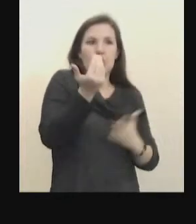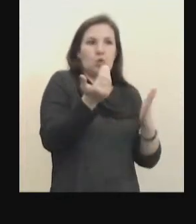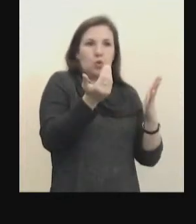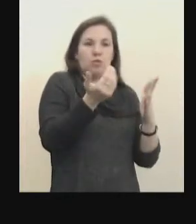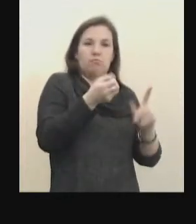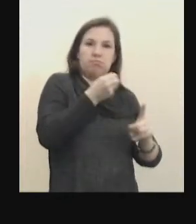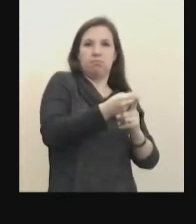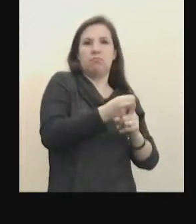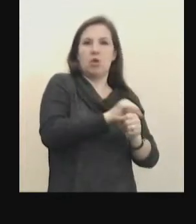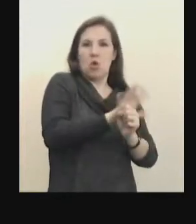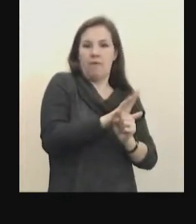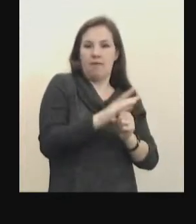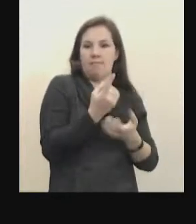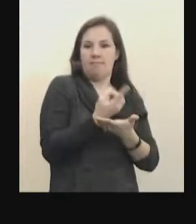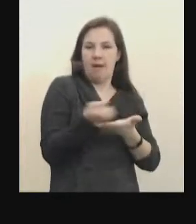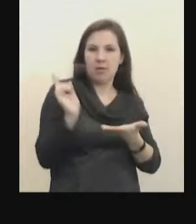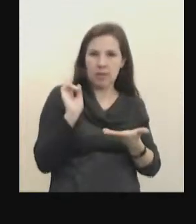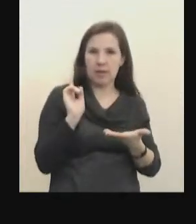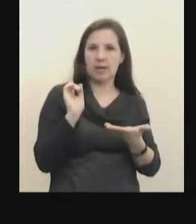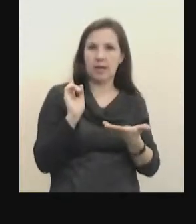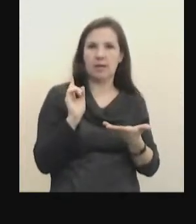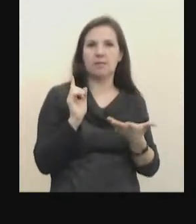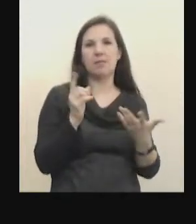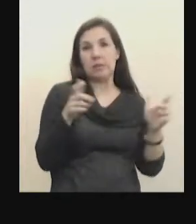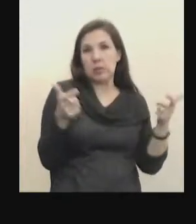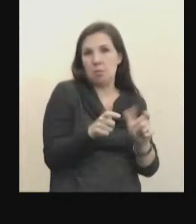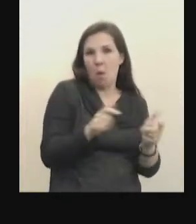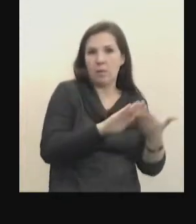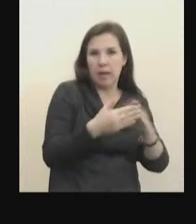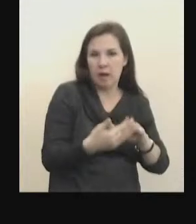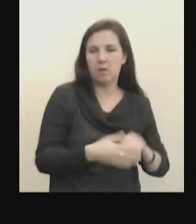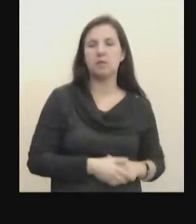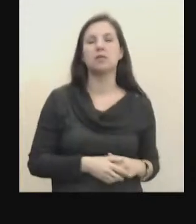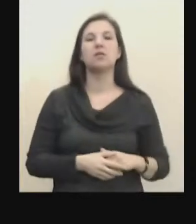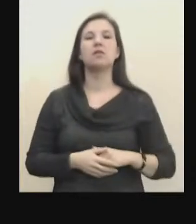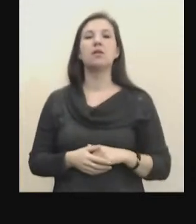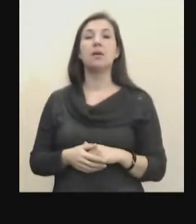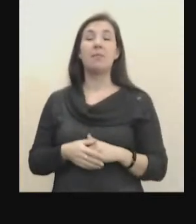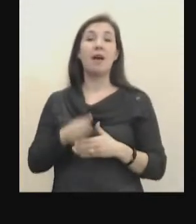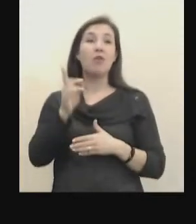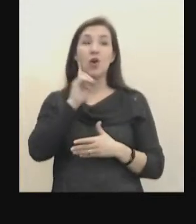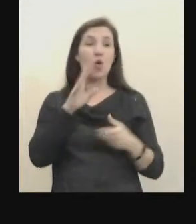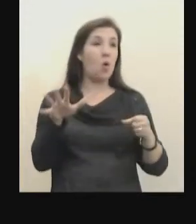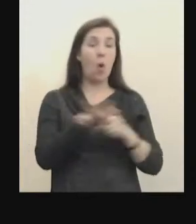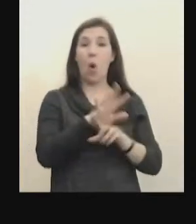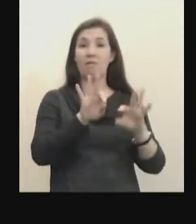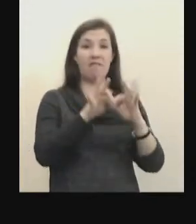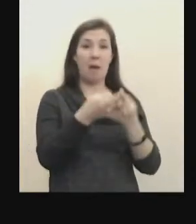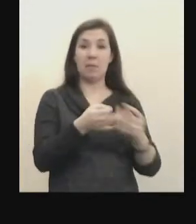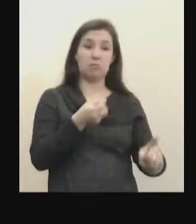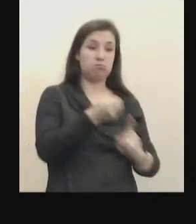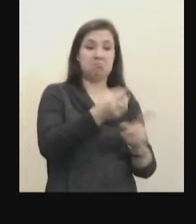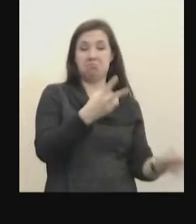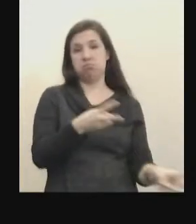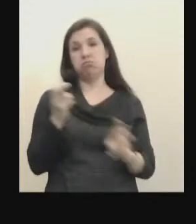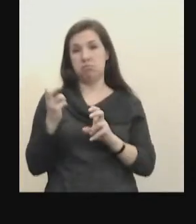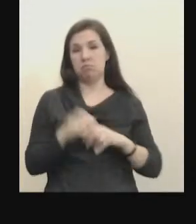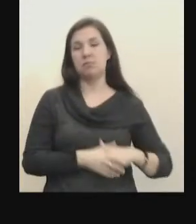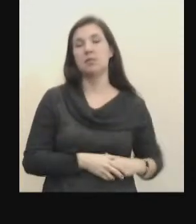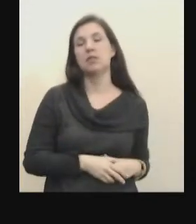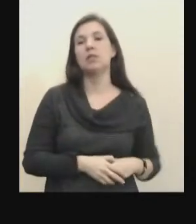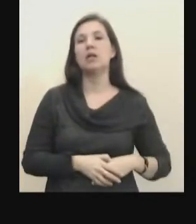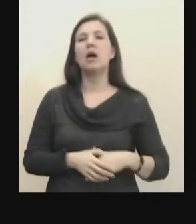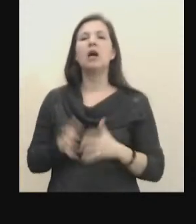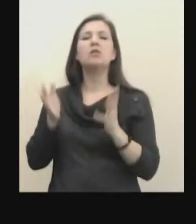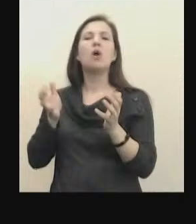alone. Some family units I've heard, whole families have caught COVID. I talked to the supervisor, John